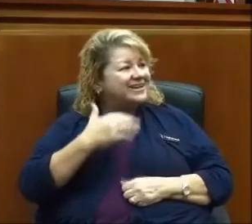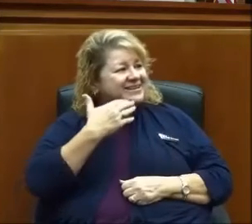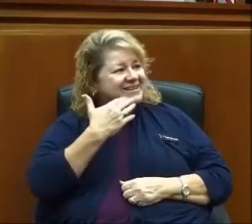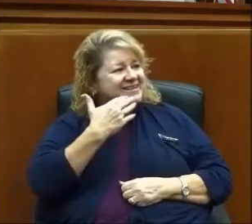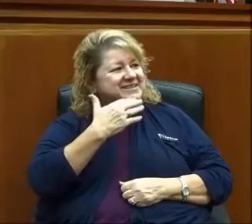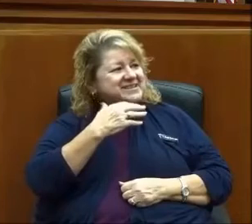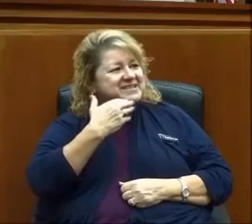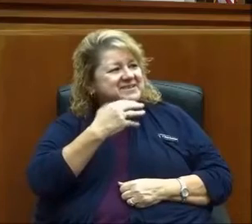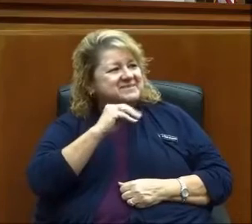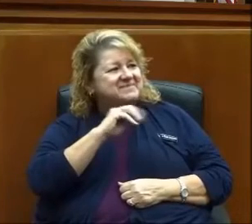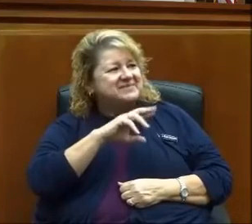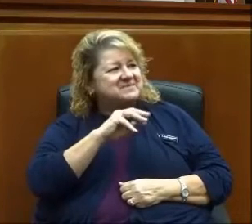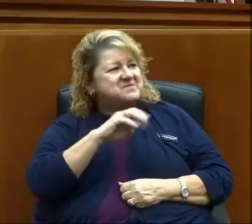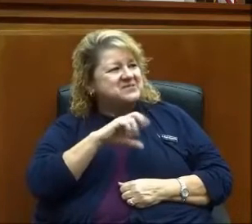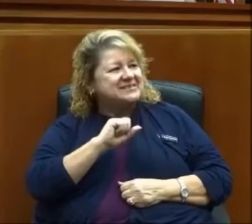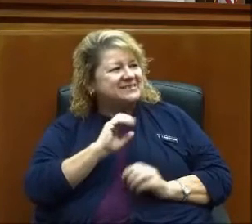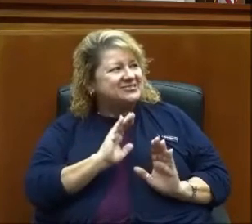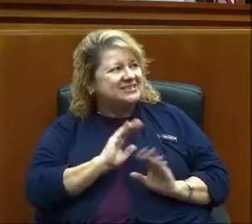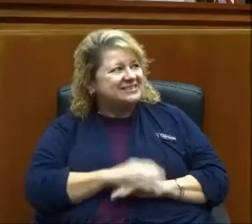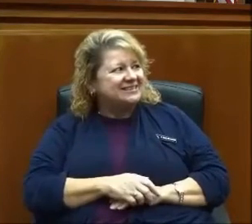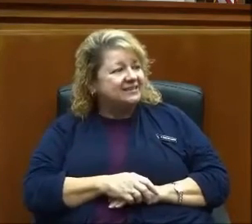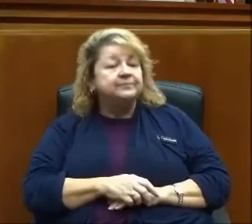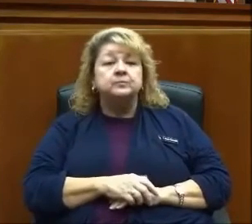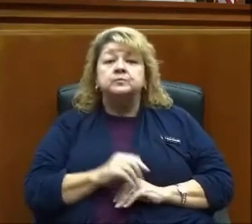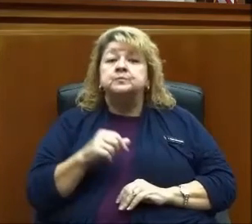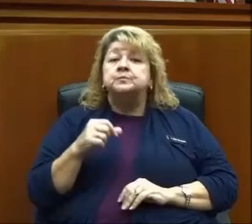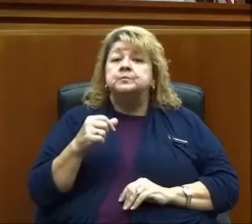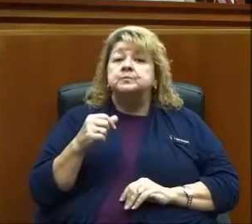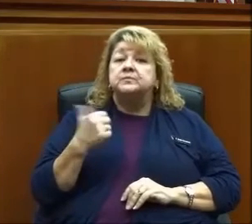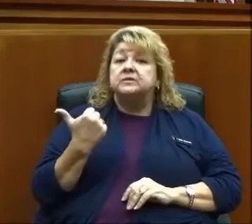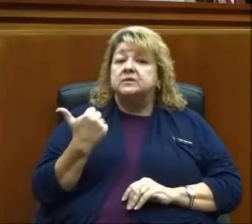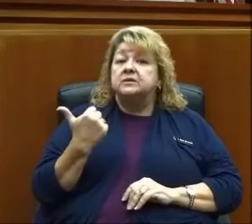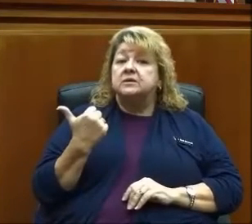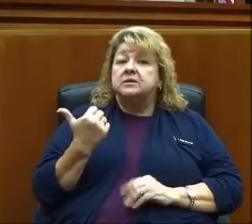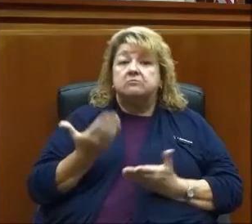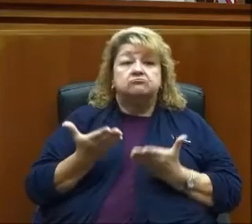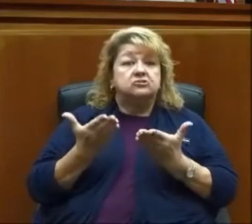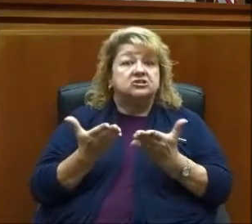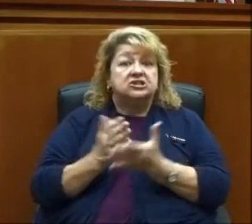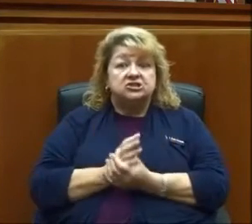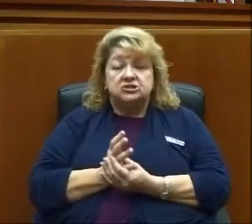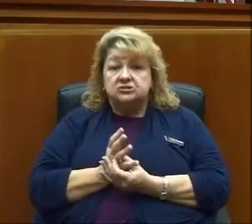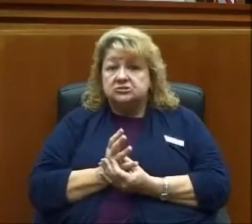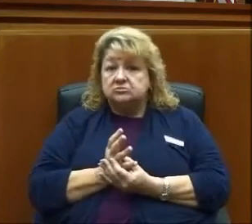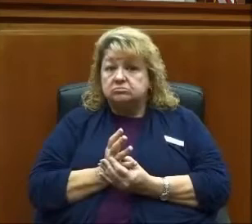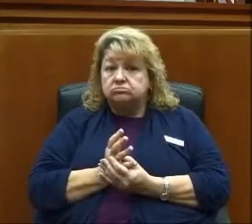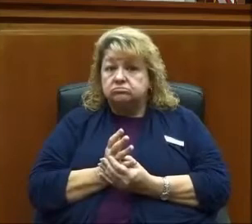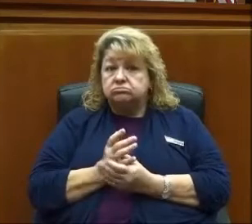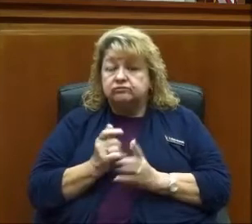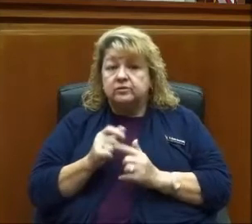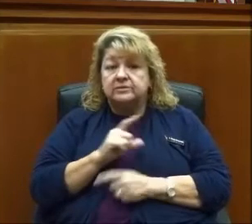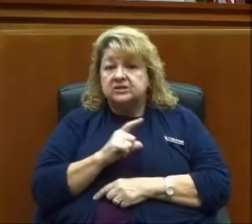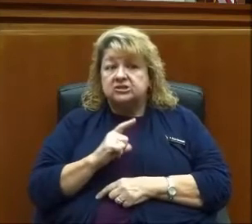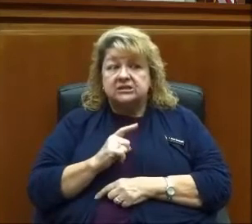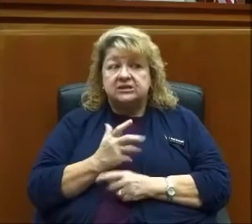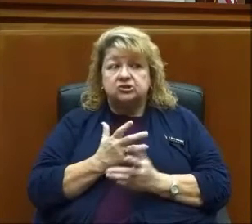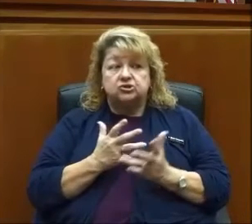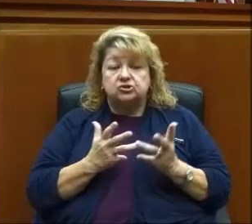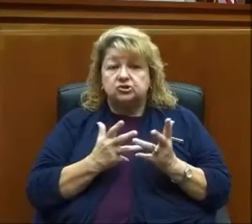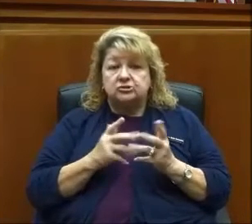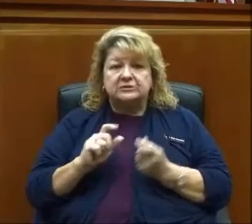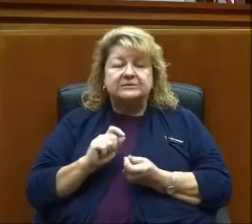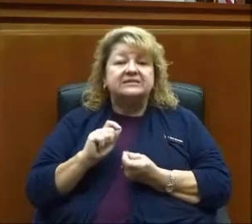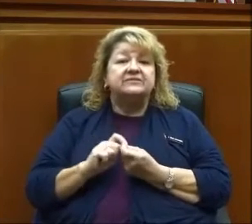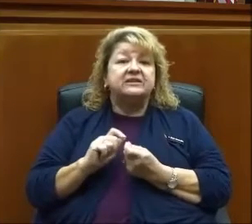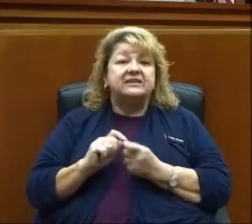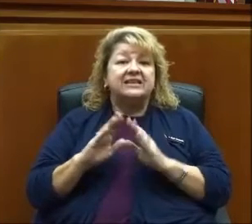Morris. And we have any suggestions coming from the legislature, particularly